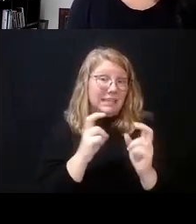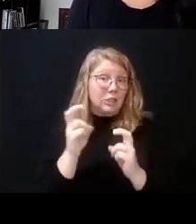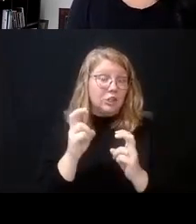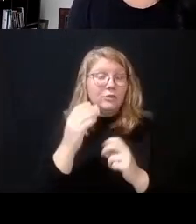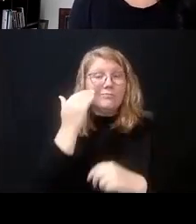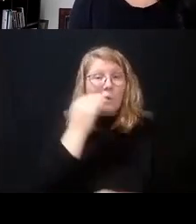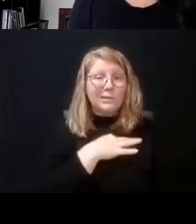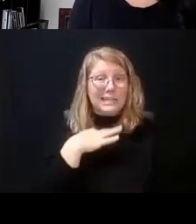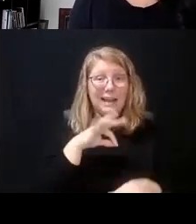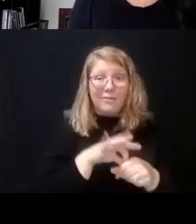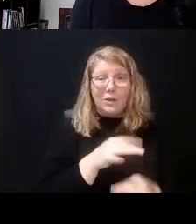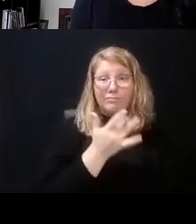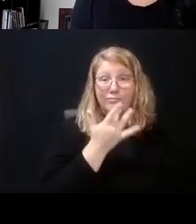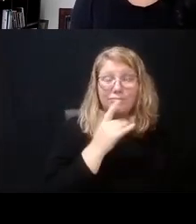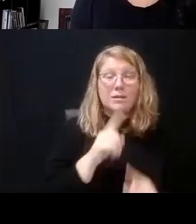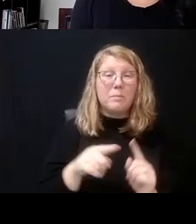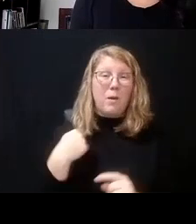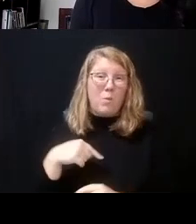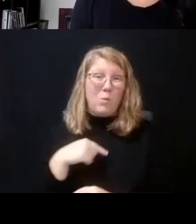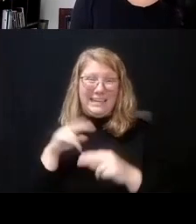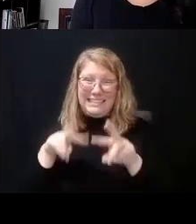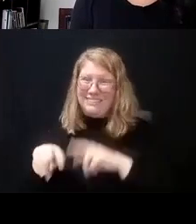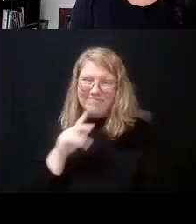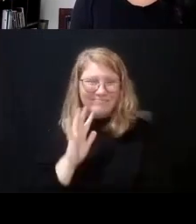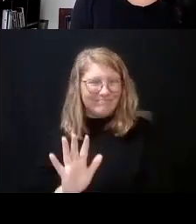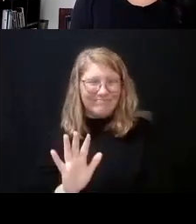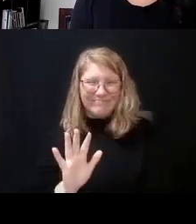differently. But I think in the end, everyone understood.